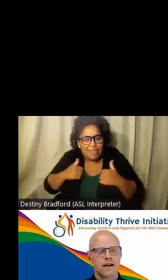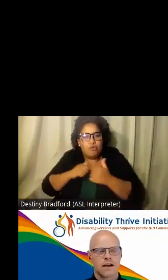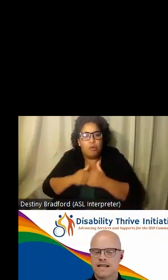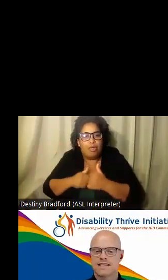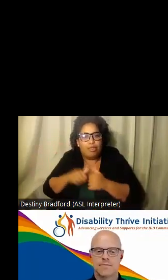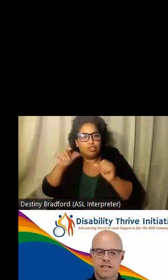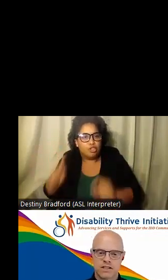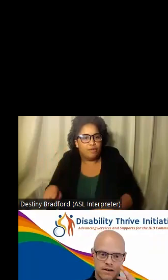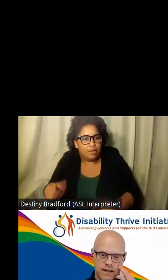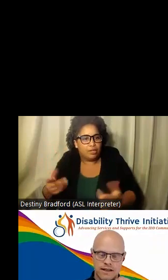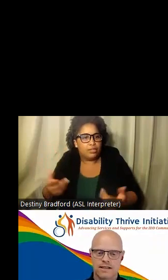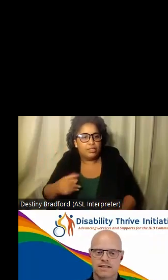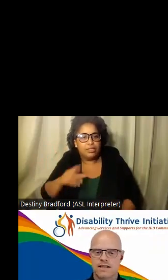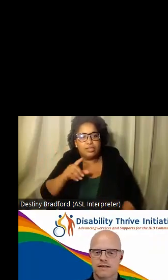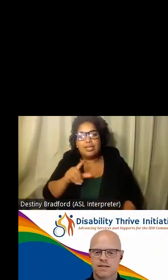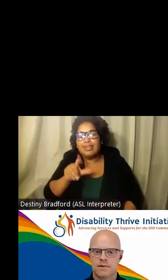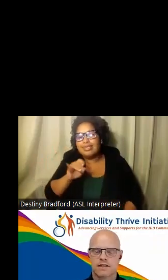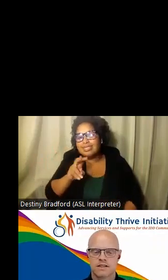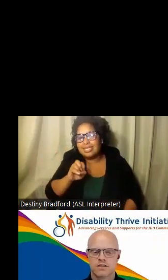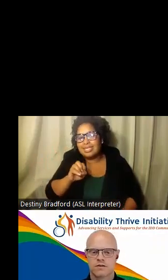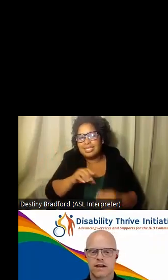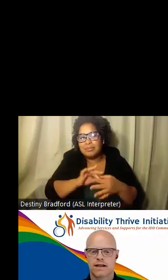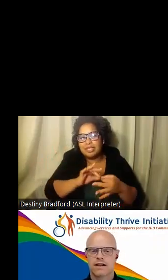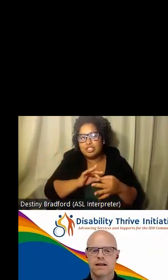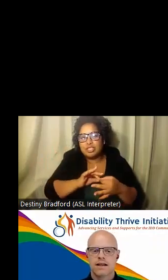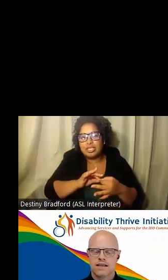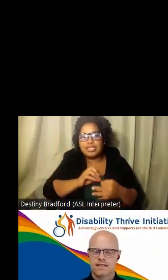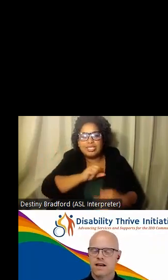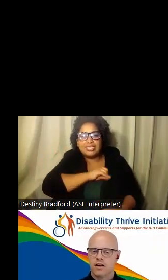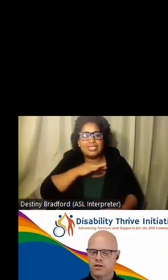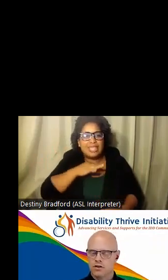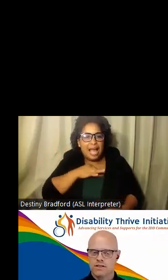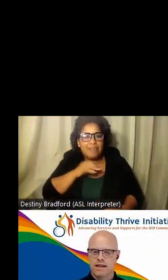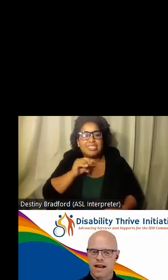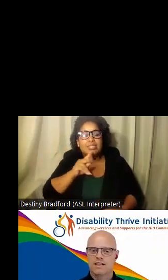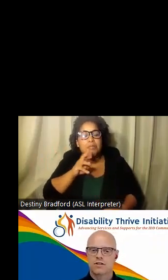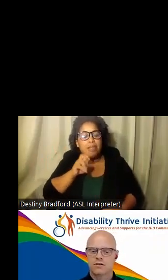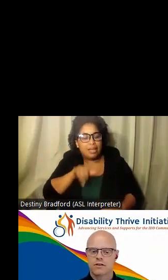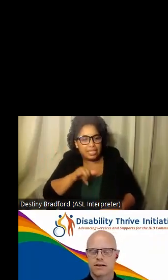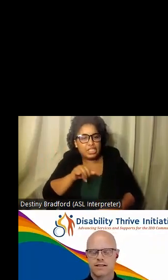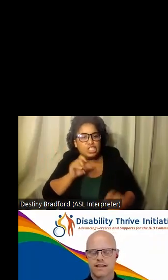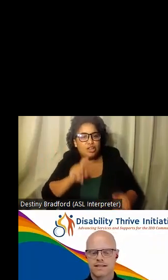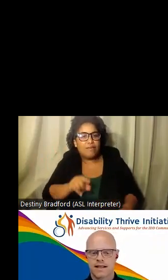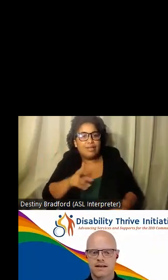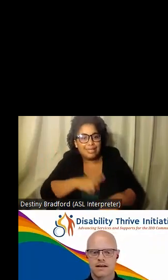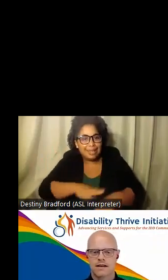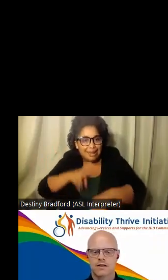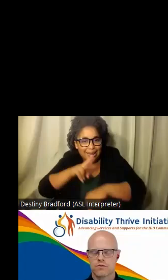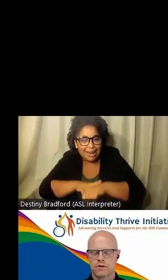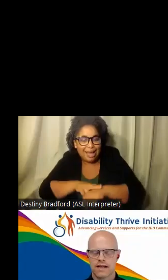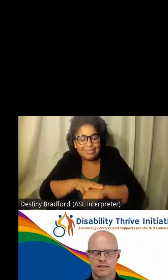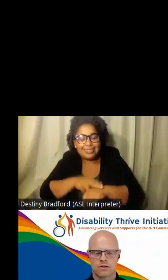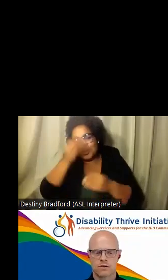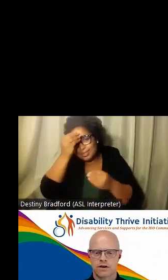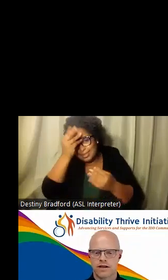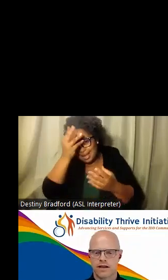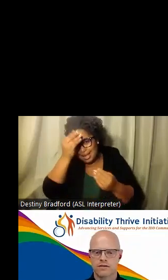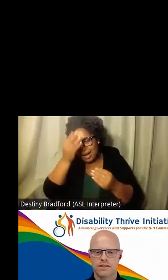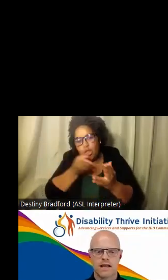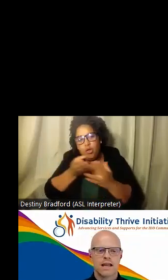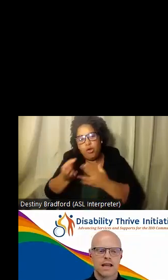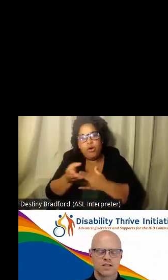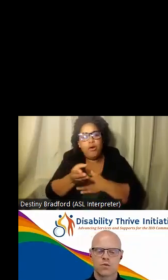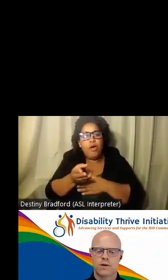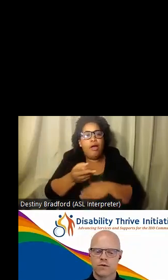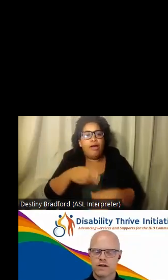survey. Leslie mentioned that this staff stability survey is using a national data set through the national core